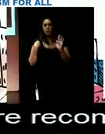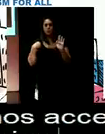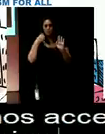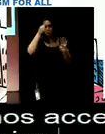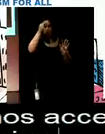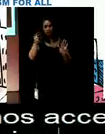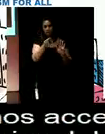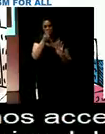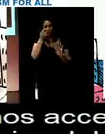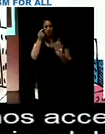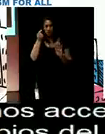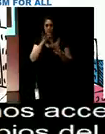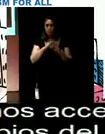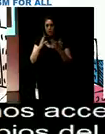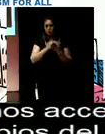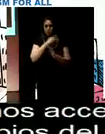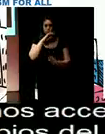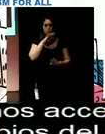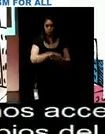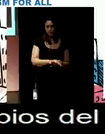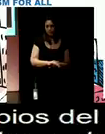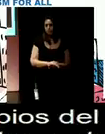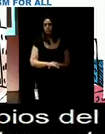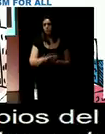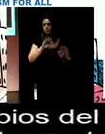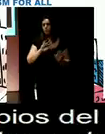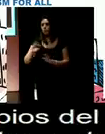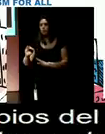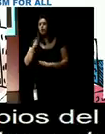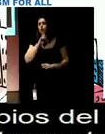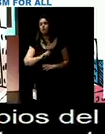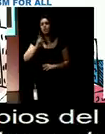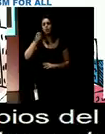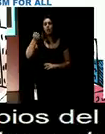principles of design for all. On the other hand, ACS Foundations